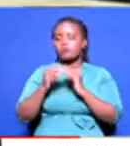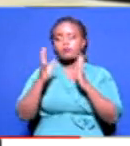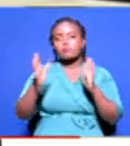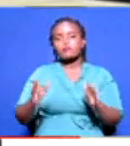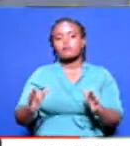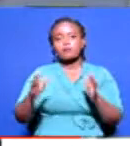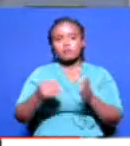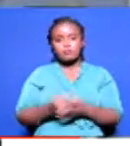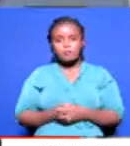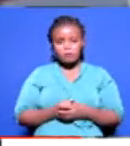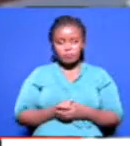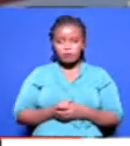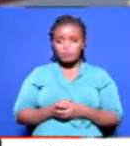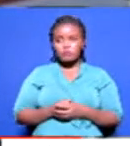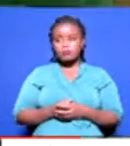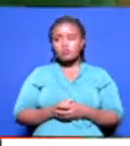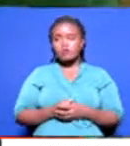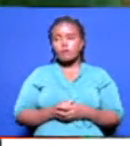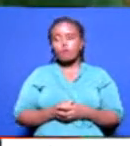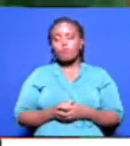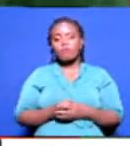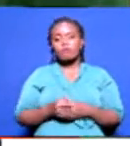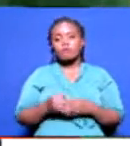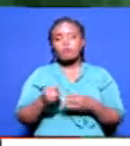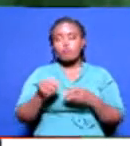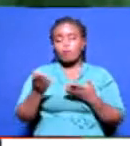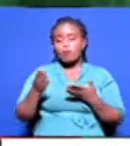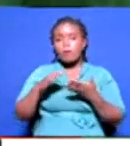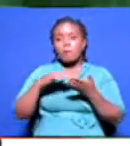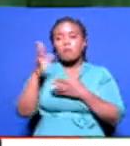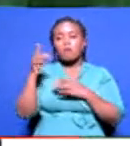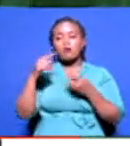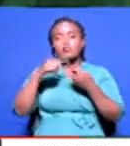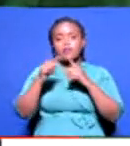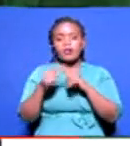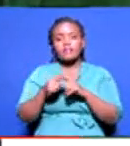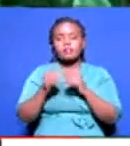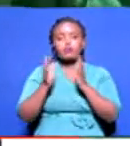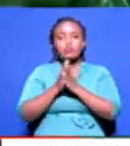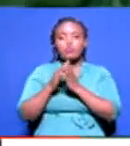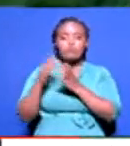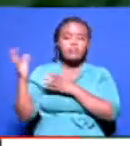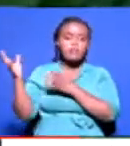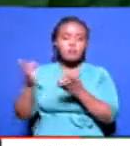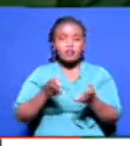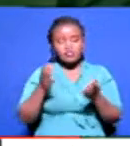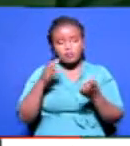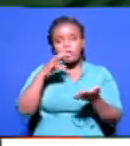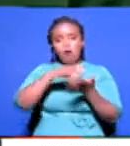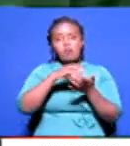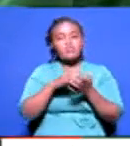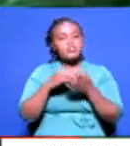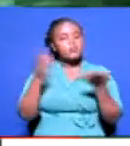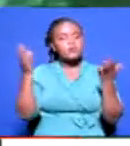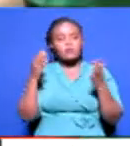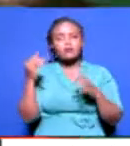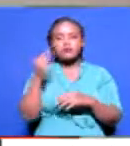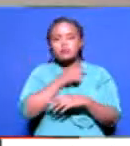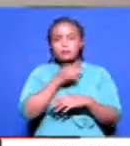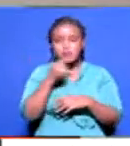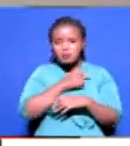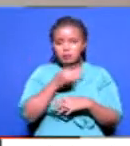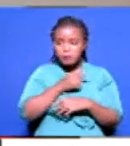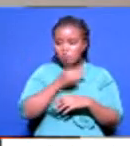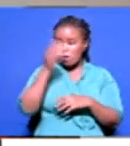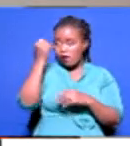While the burden of proof of conformance to standards lies with the importer, the situation is bound to get tougher for local players